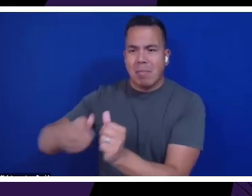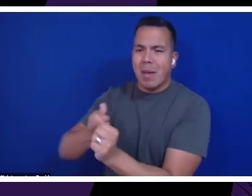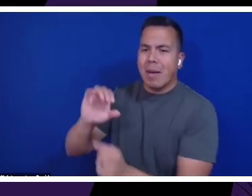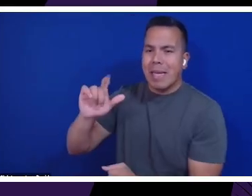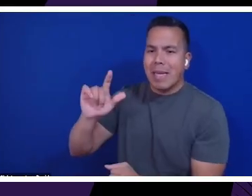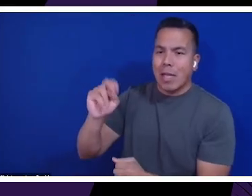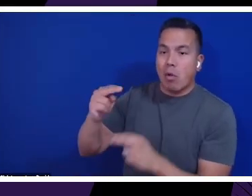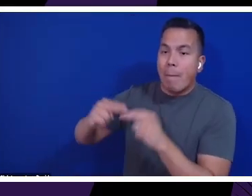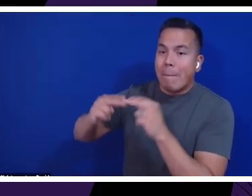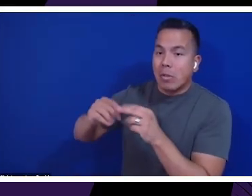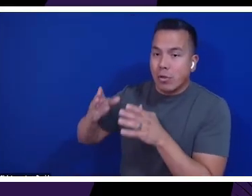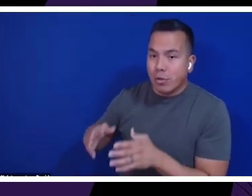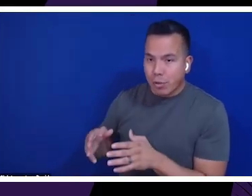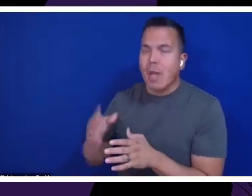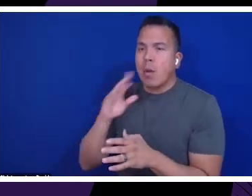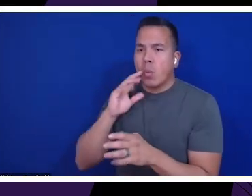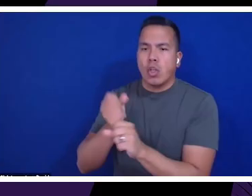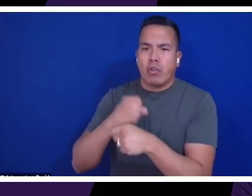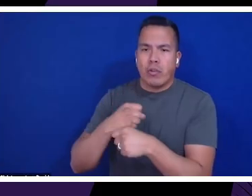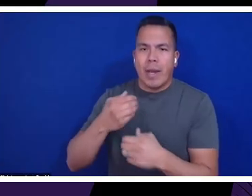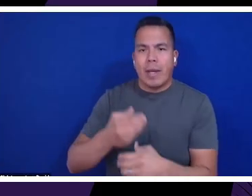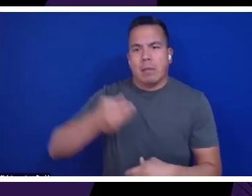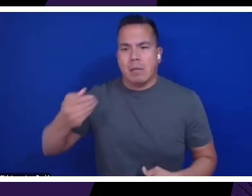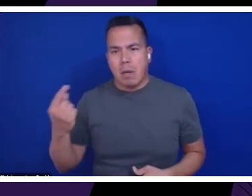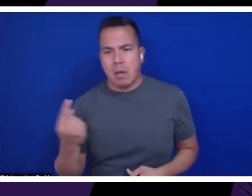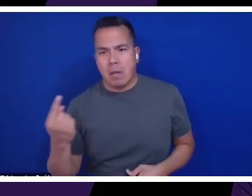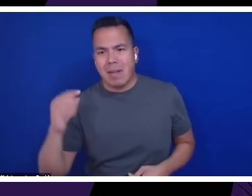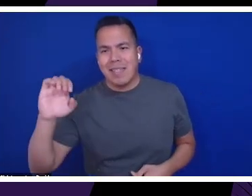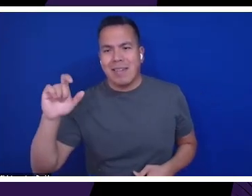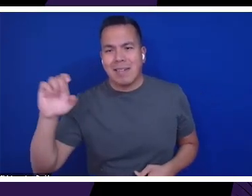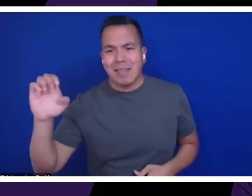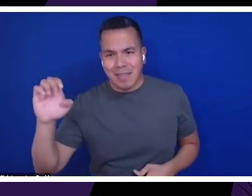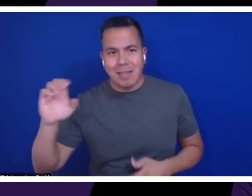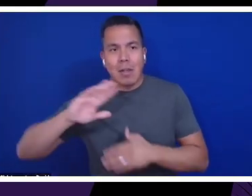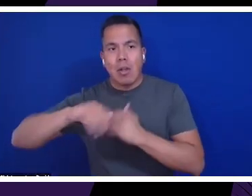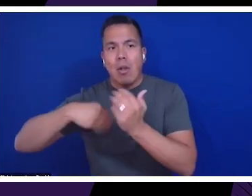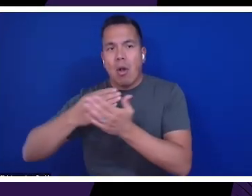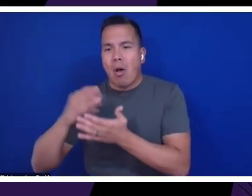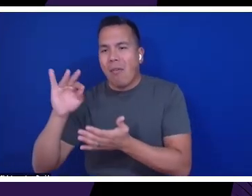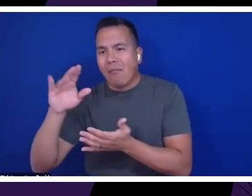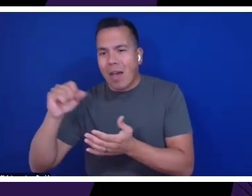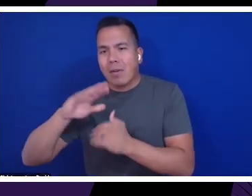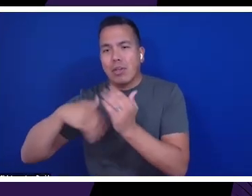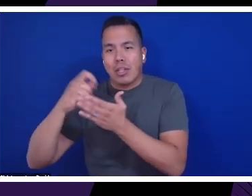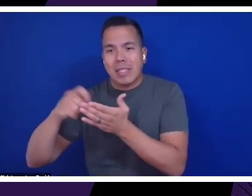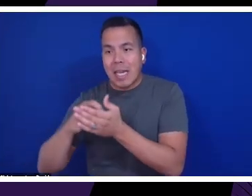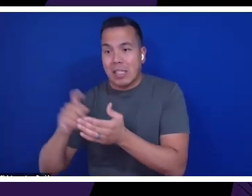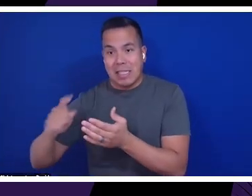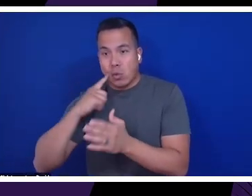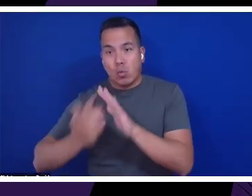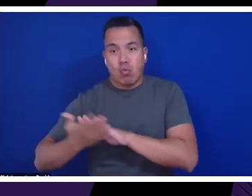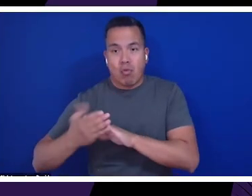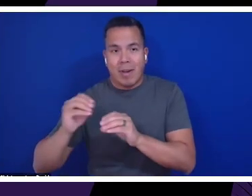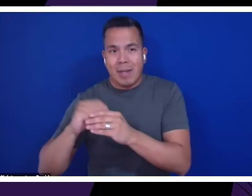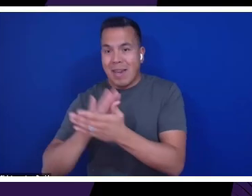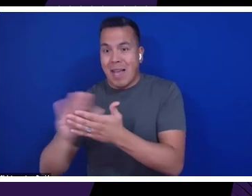creates a standalone executable that bundles your sketch and everything, all the files that it needs to run in a nice